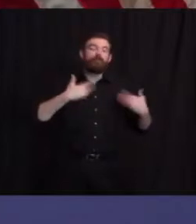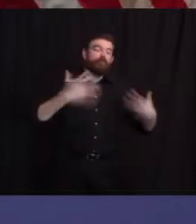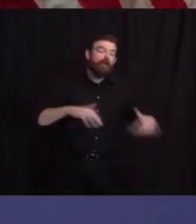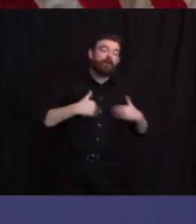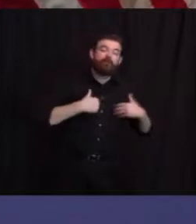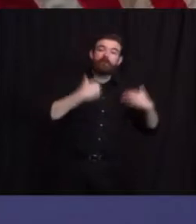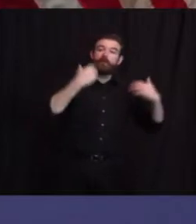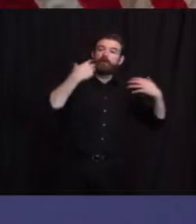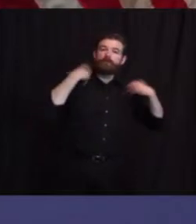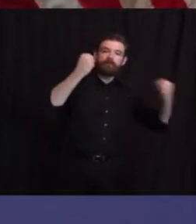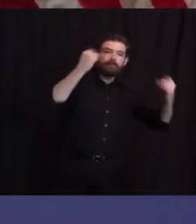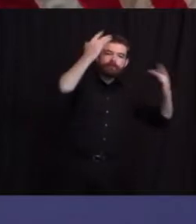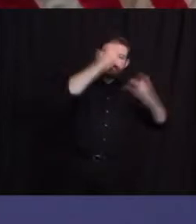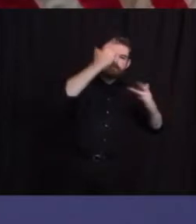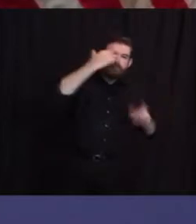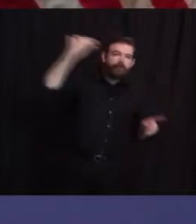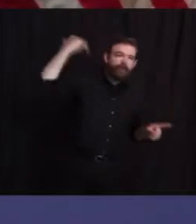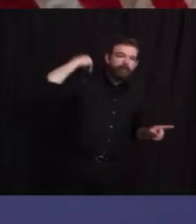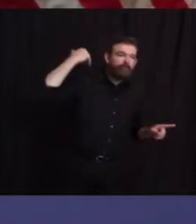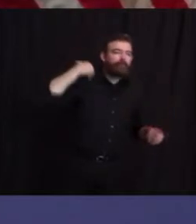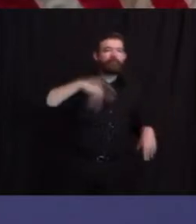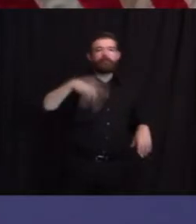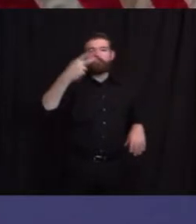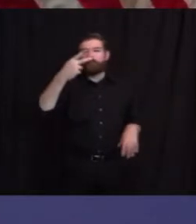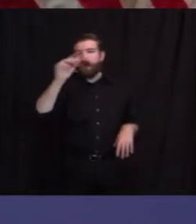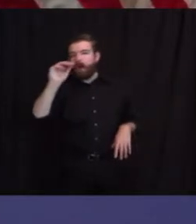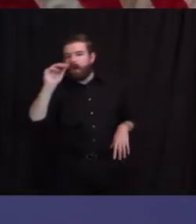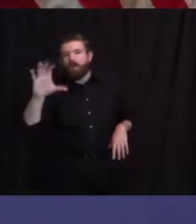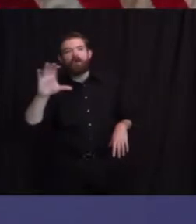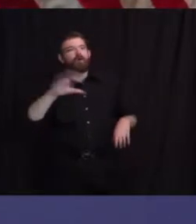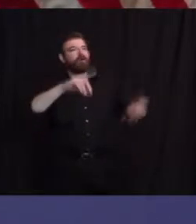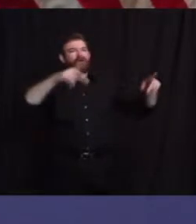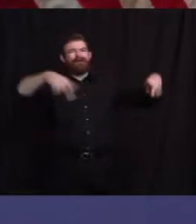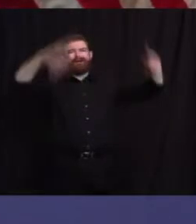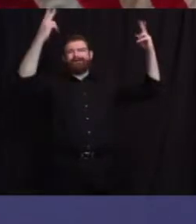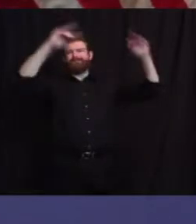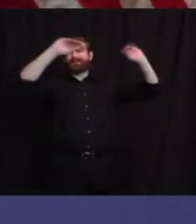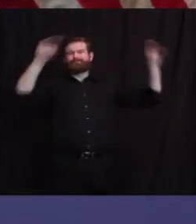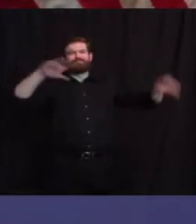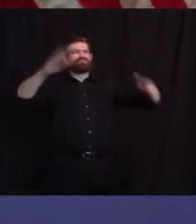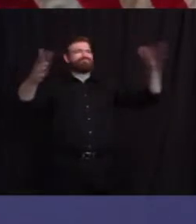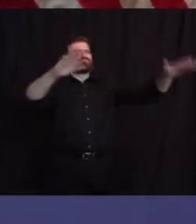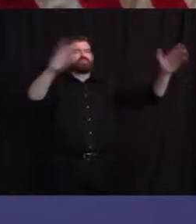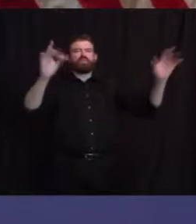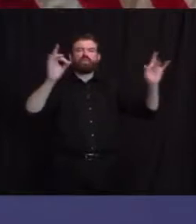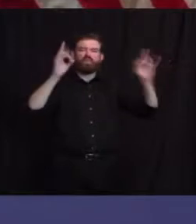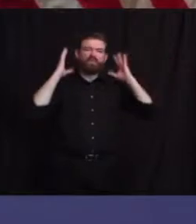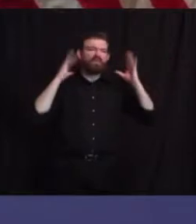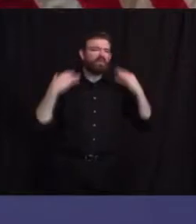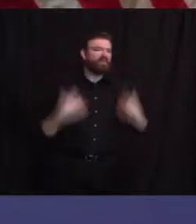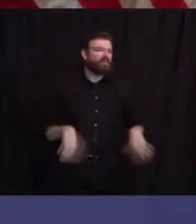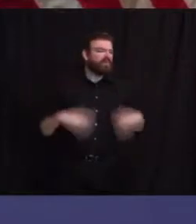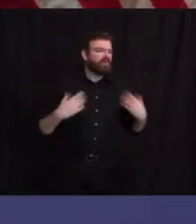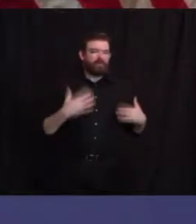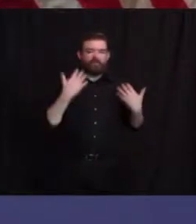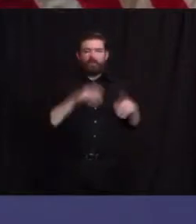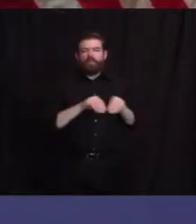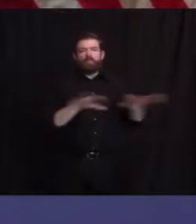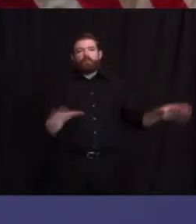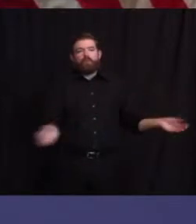creates sadly a petri dish for this virus. I don't have any color, but Judy may on subacutes being removed, and also